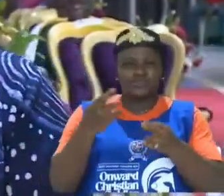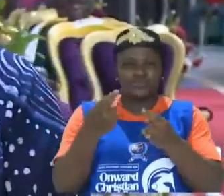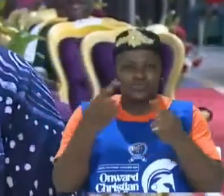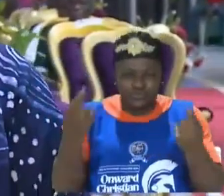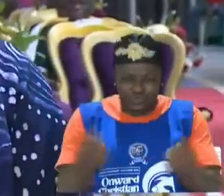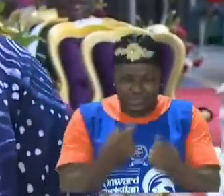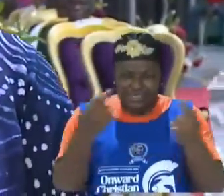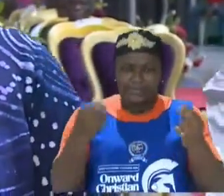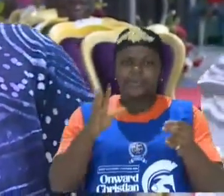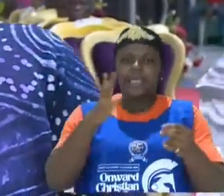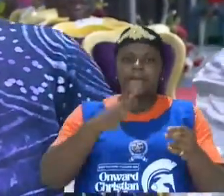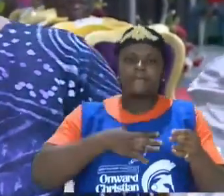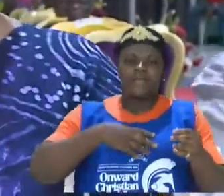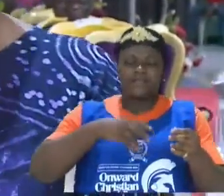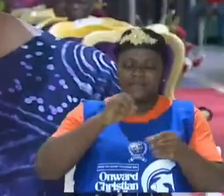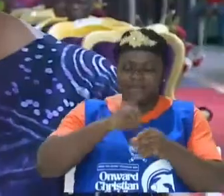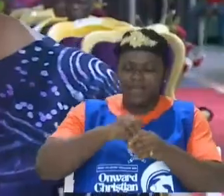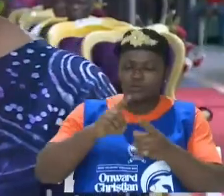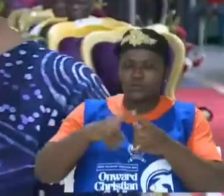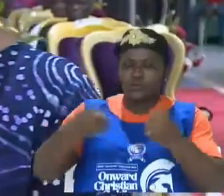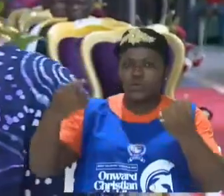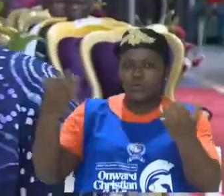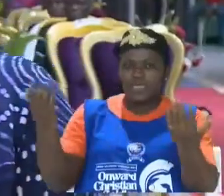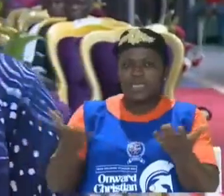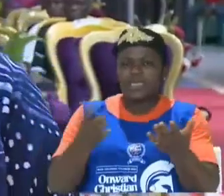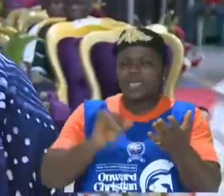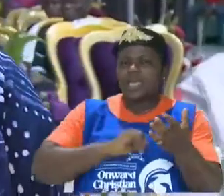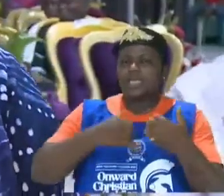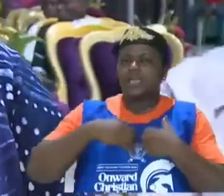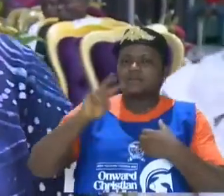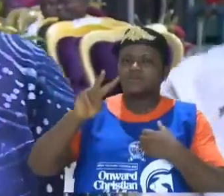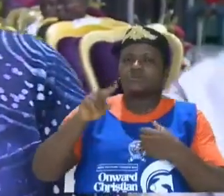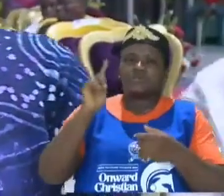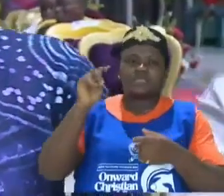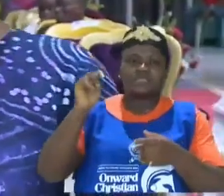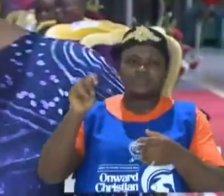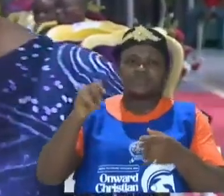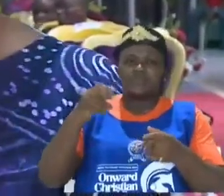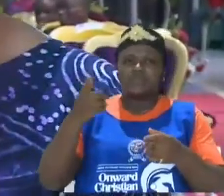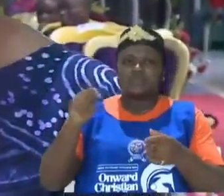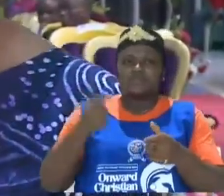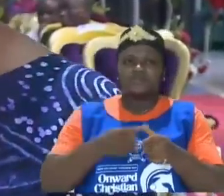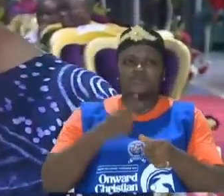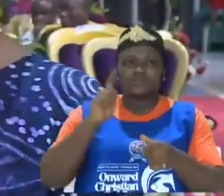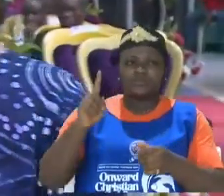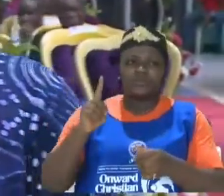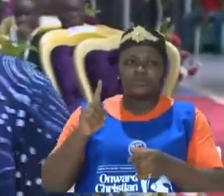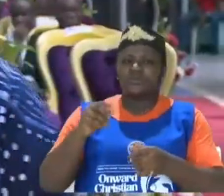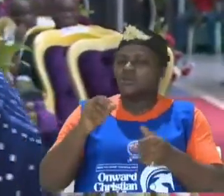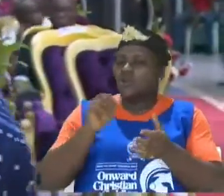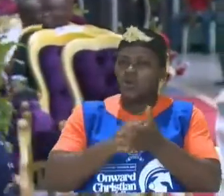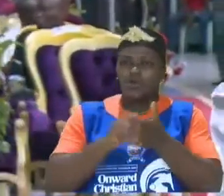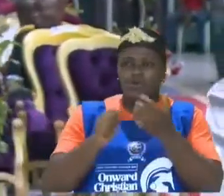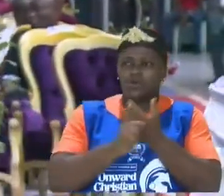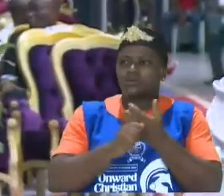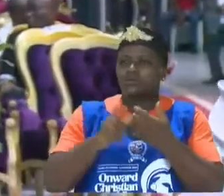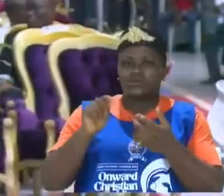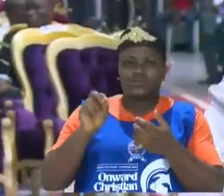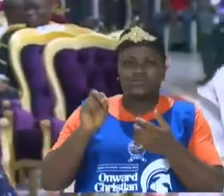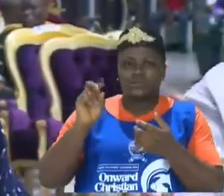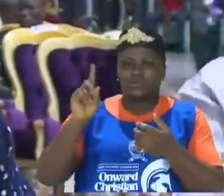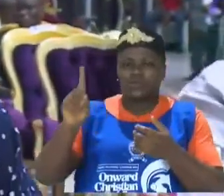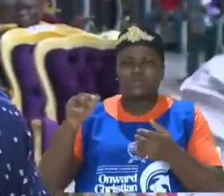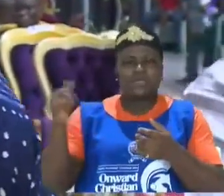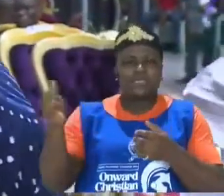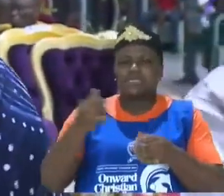here. I have two testimonies. The first one quickly, August 2021, they called me. It